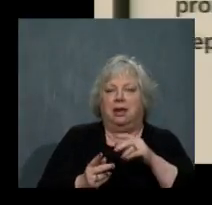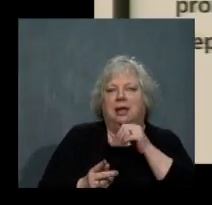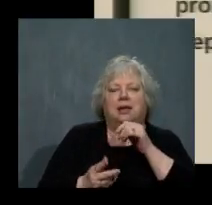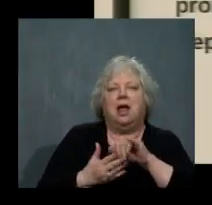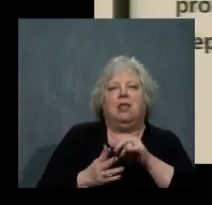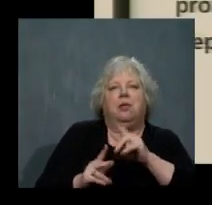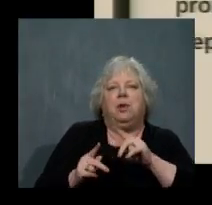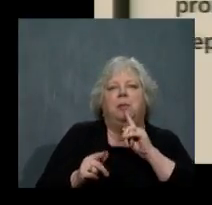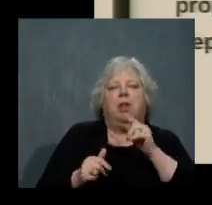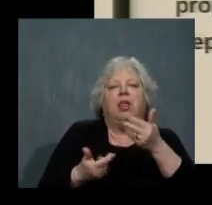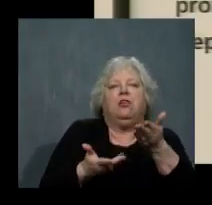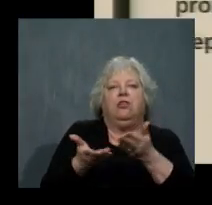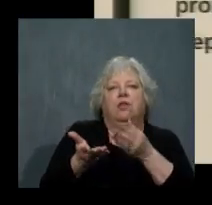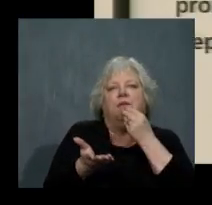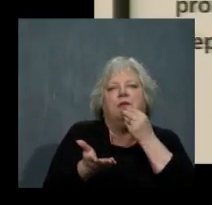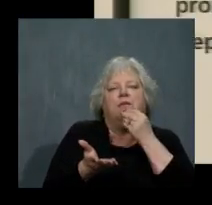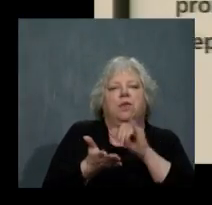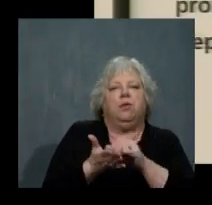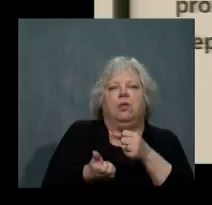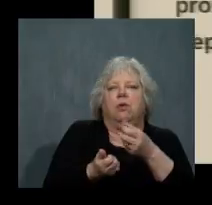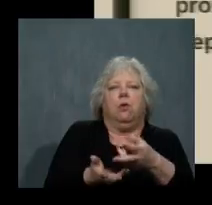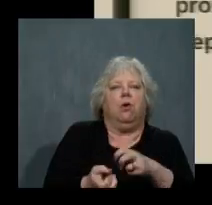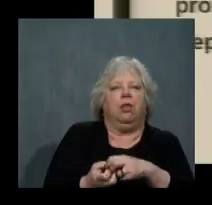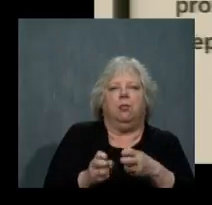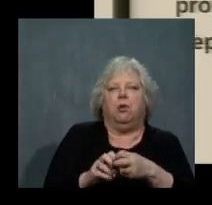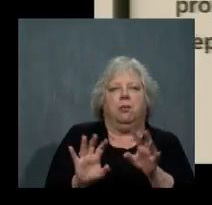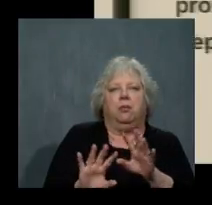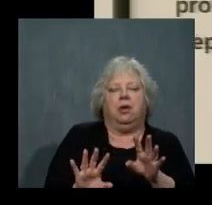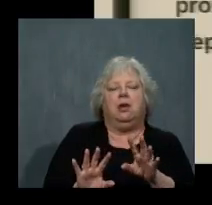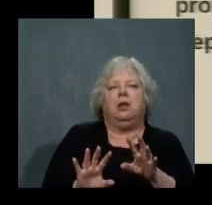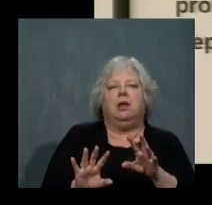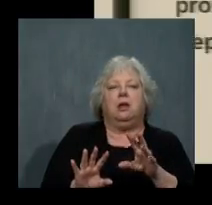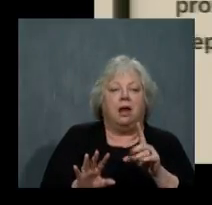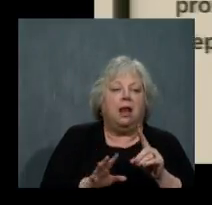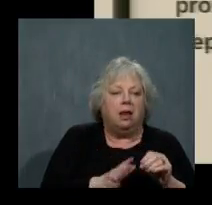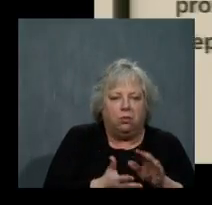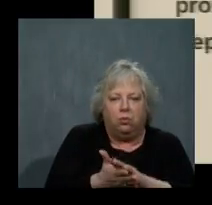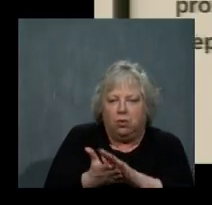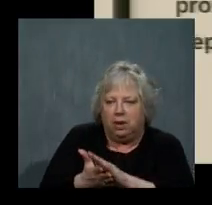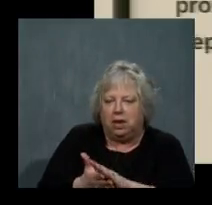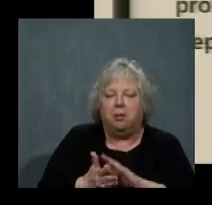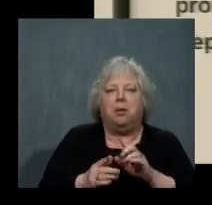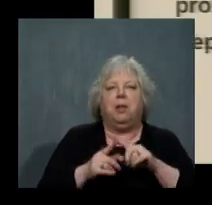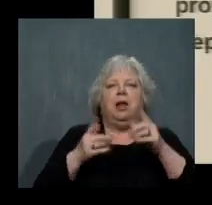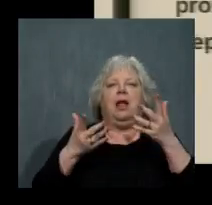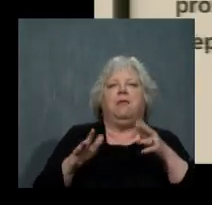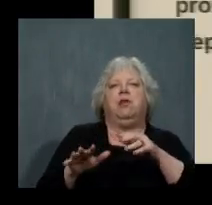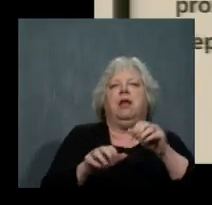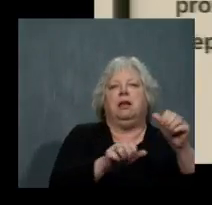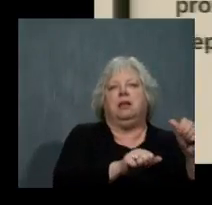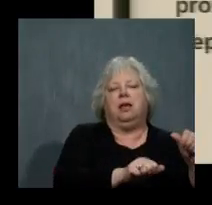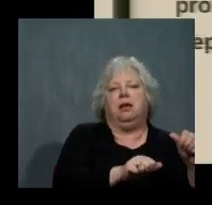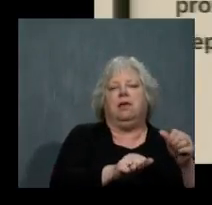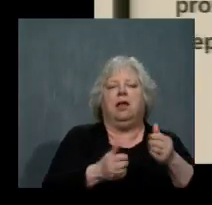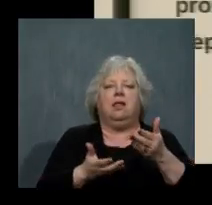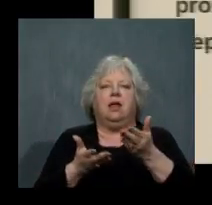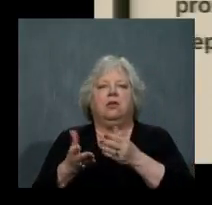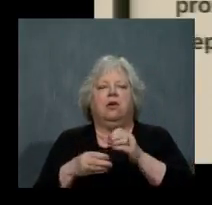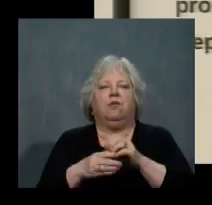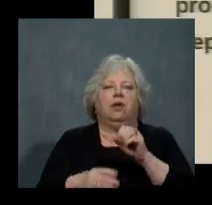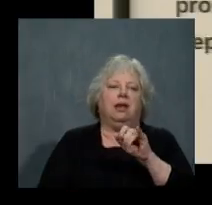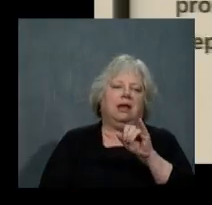serving who are causing the problem. It's after, and they do clean up. It's after they leave. They serve